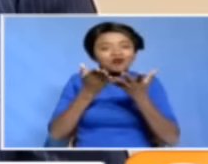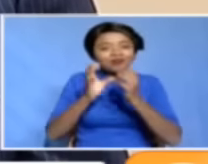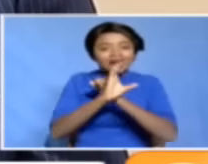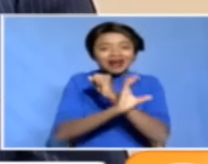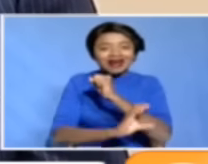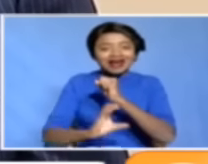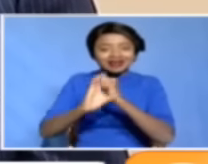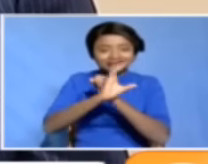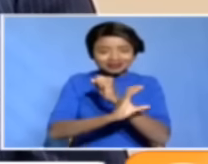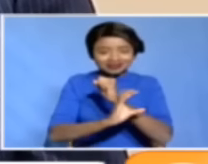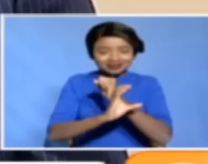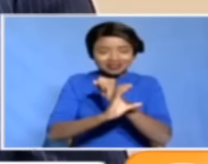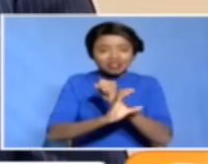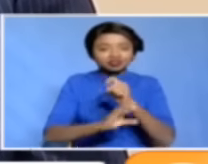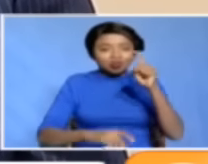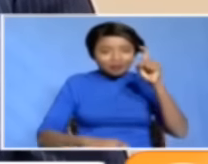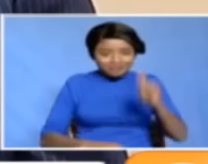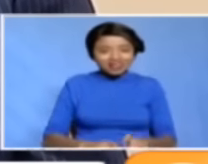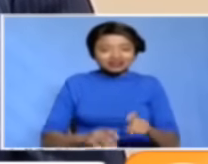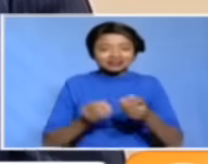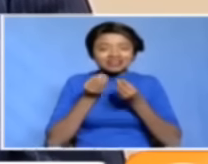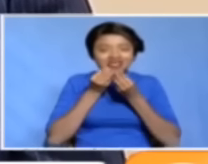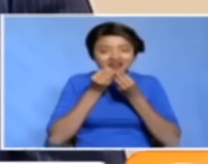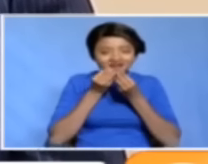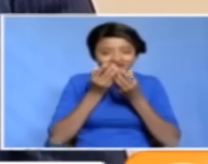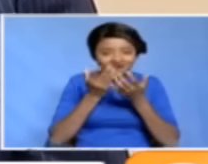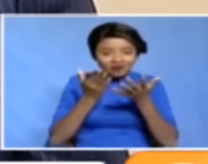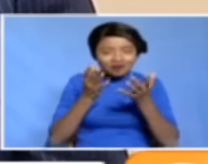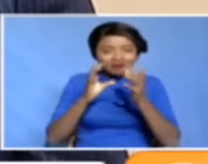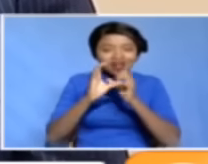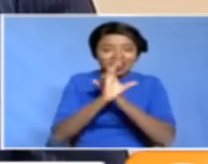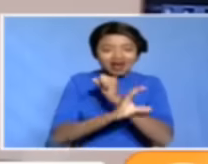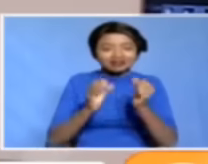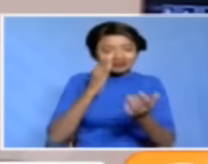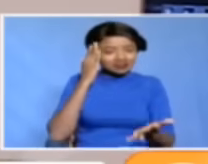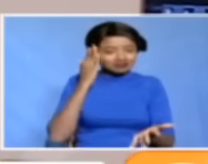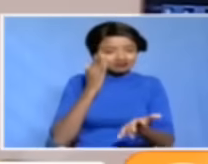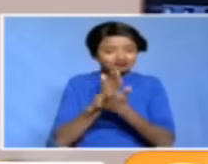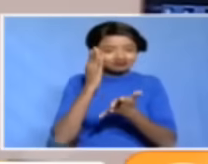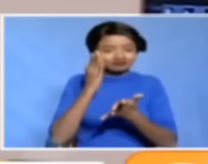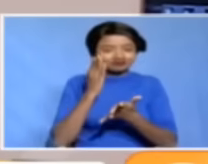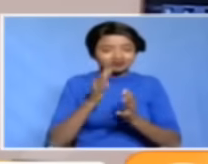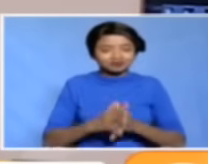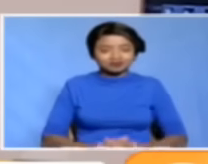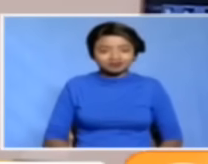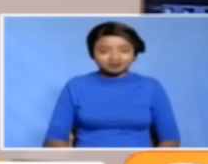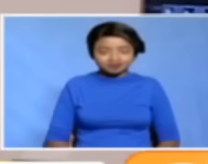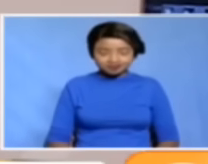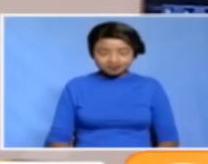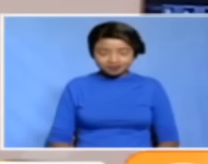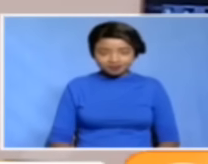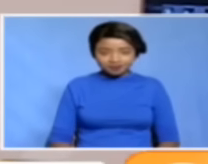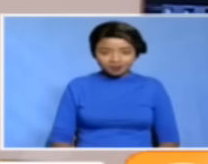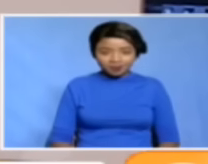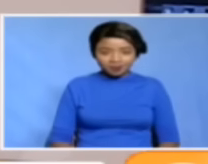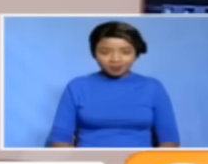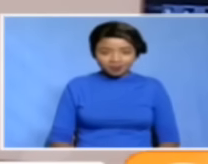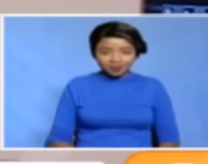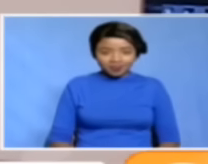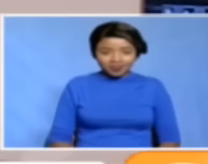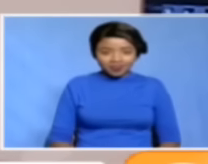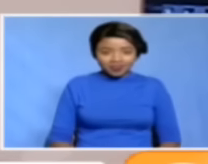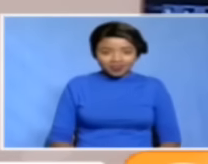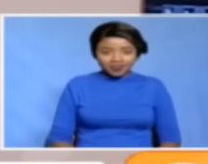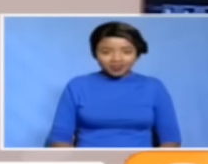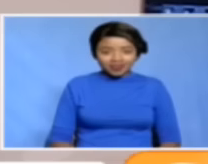So you must inform the country factually. Mwadhiki Joshua says on Twitter, it seems Honorable